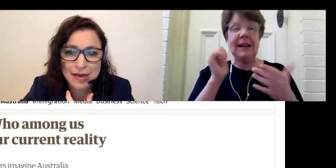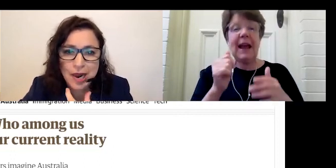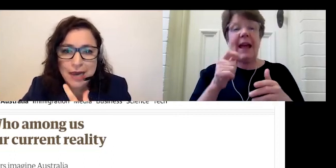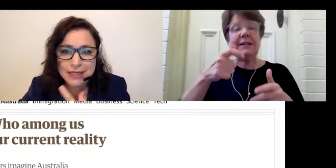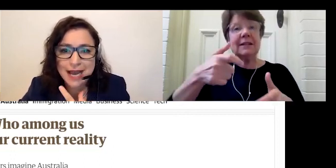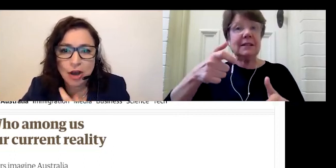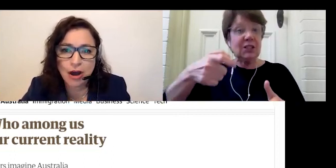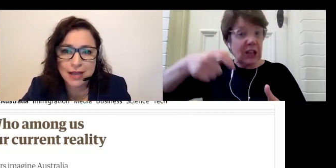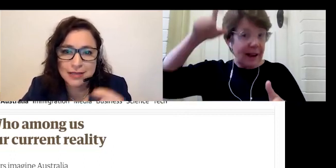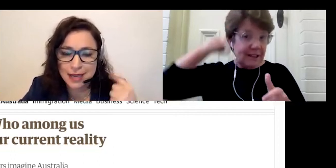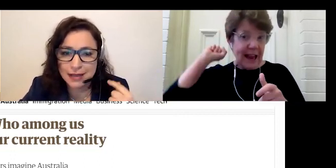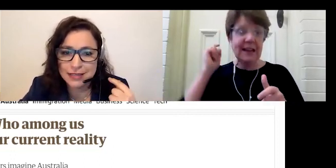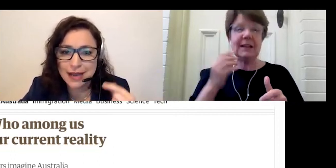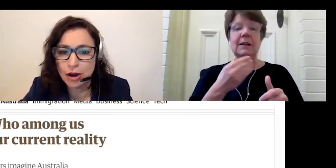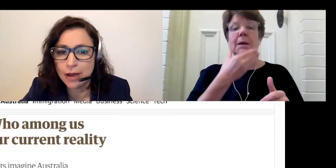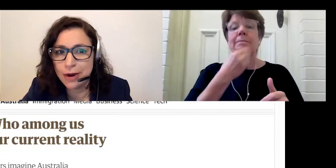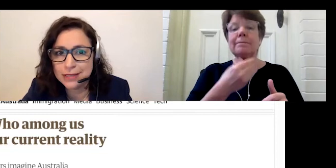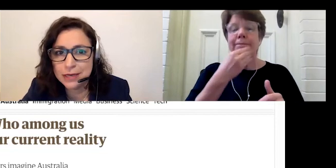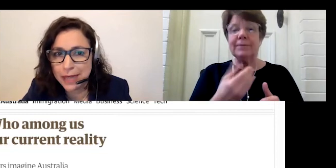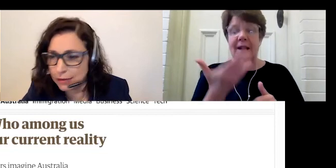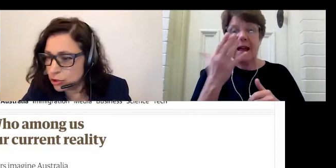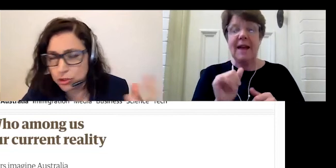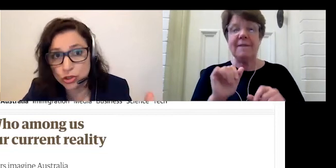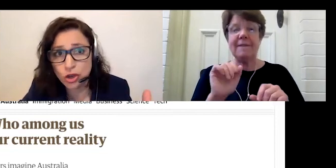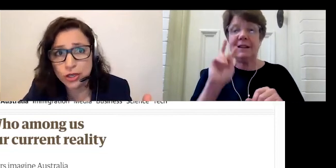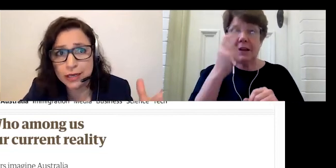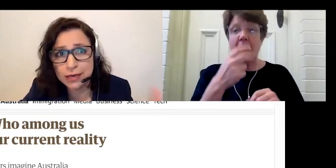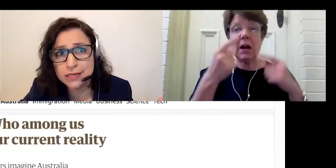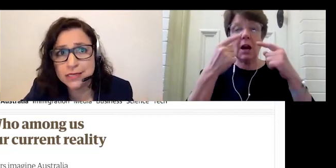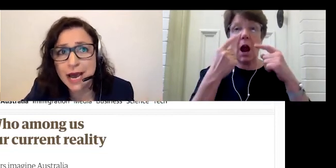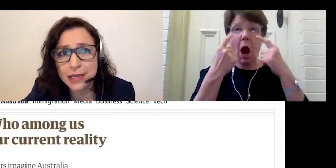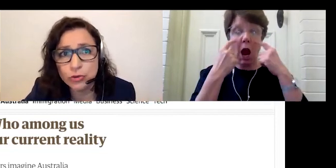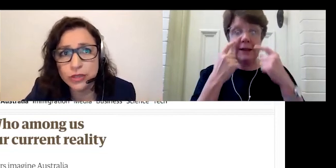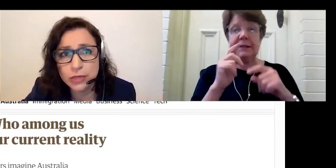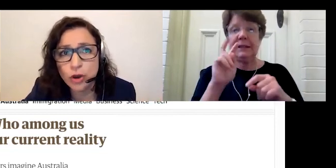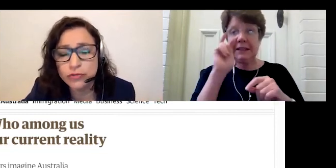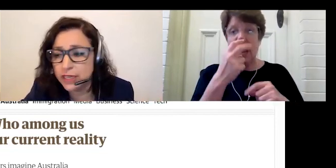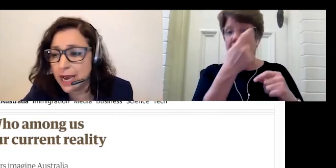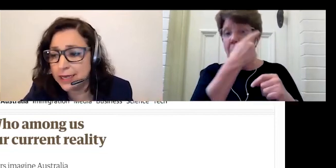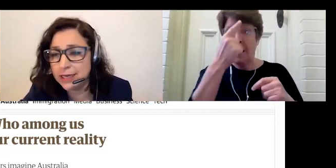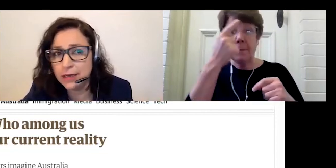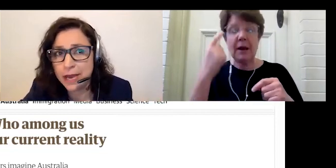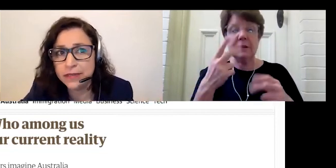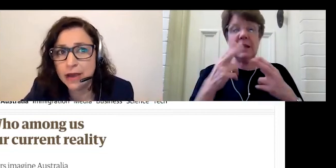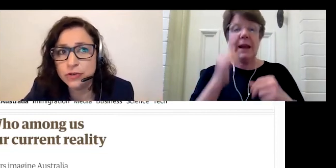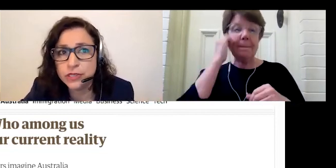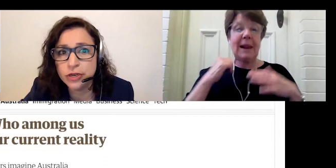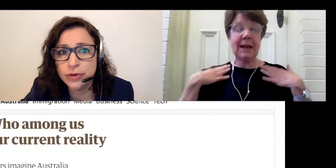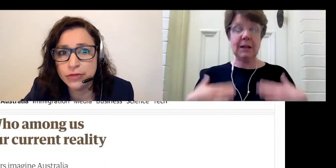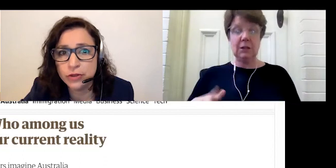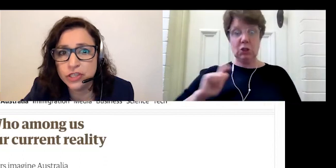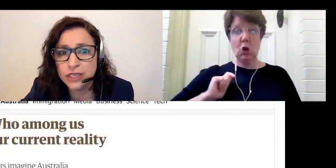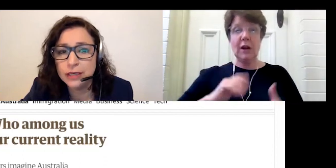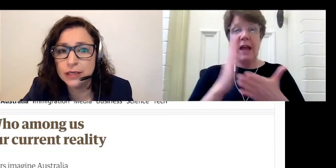goatee, dark eyes and dark eyebrows in a black shirt. And it's his article that he wrote for The Guardian about the After